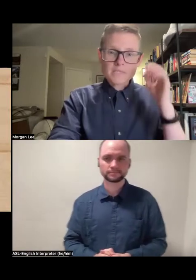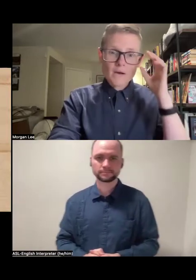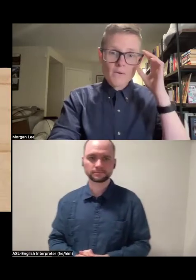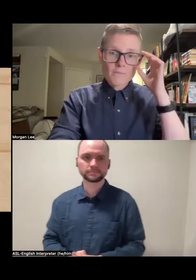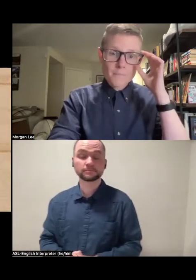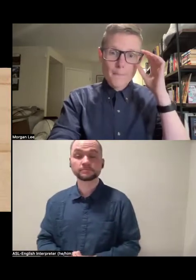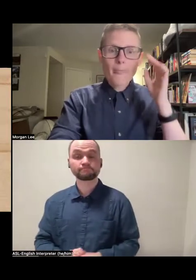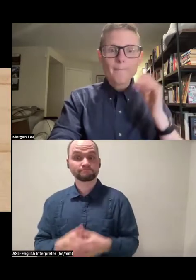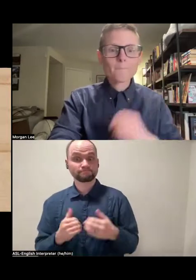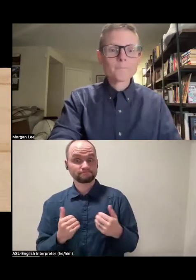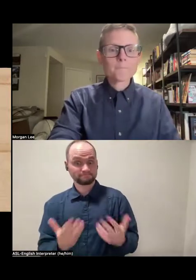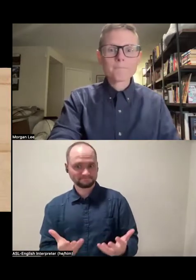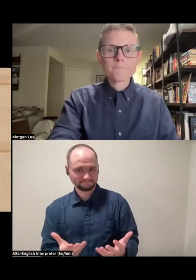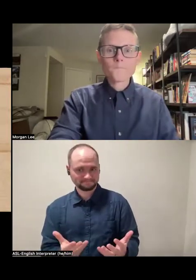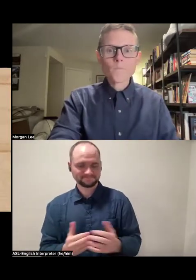Okay, so